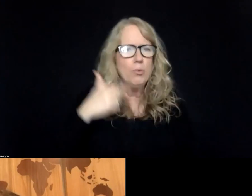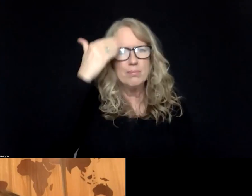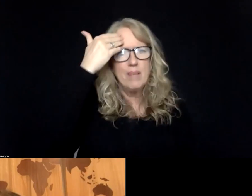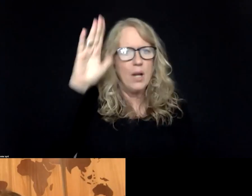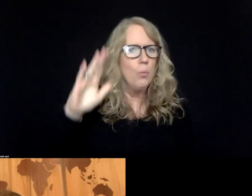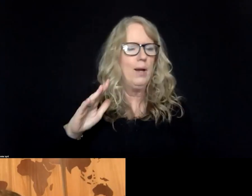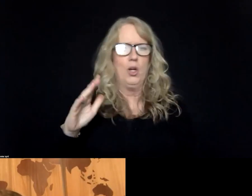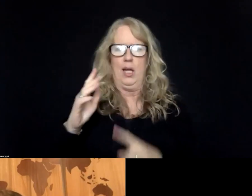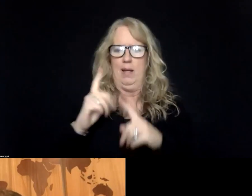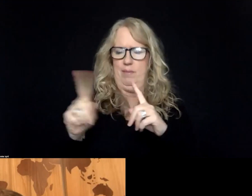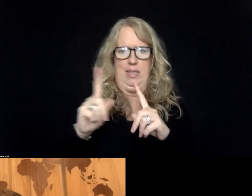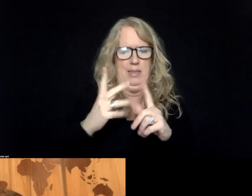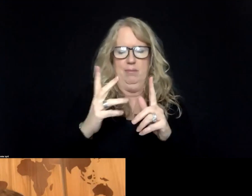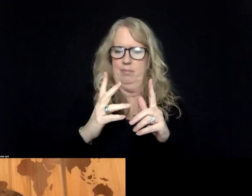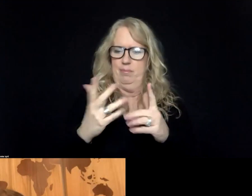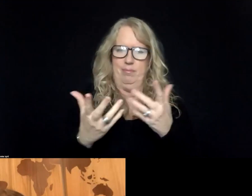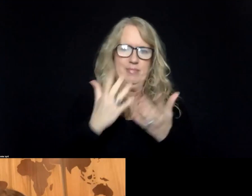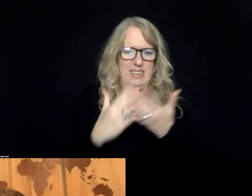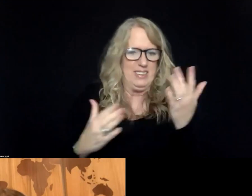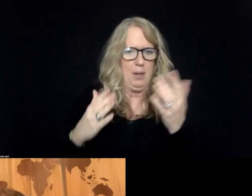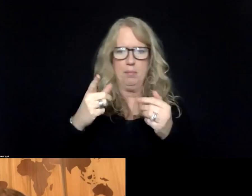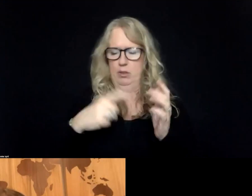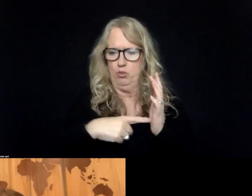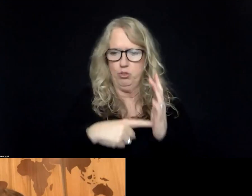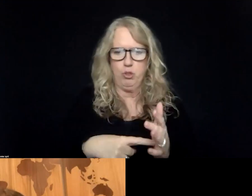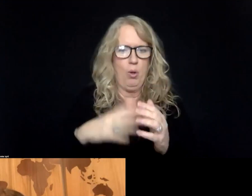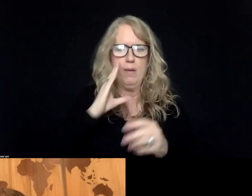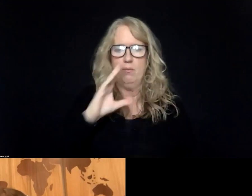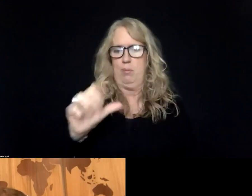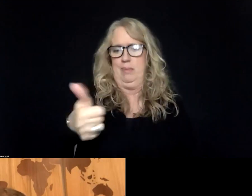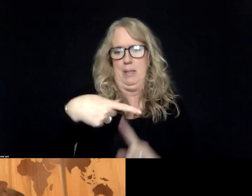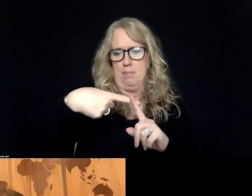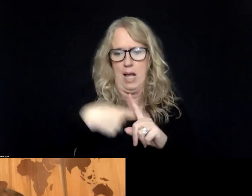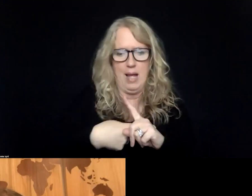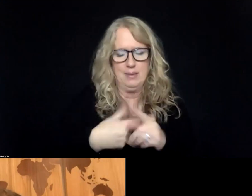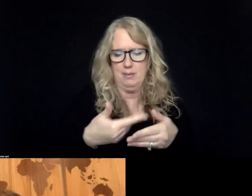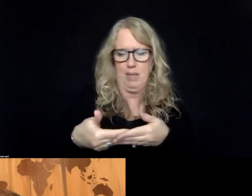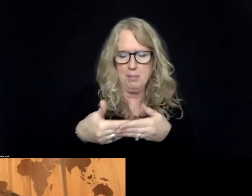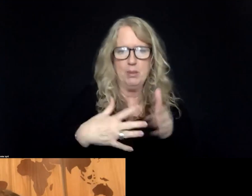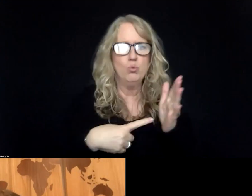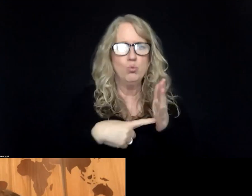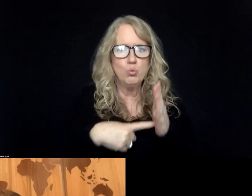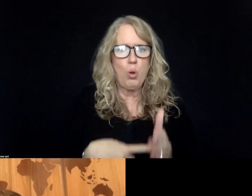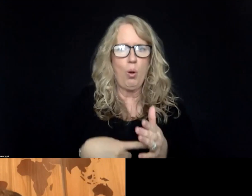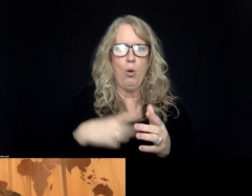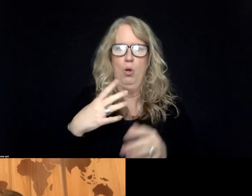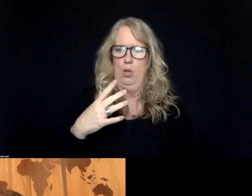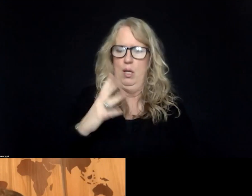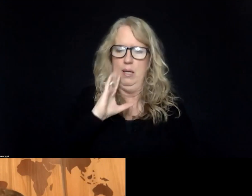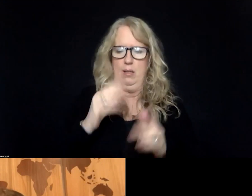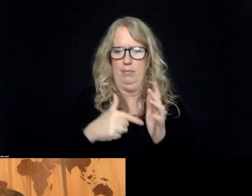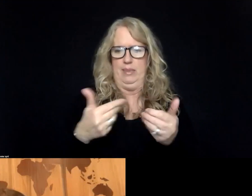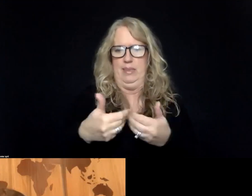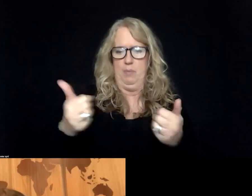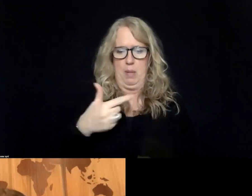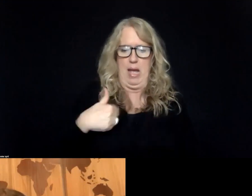It's demonstrable in infants by 10 months of age or so. They show some reliable distinctions between